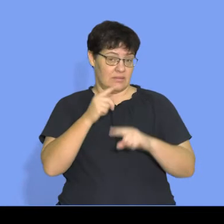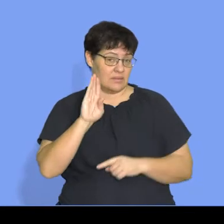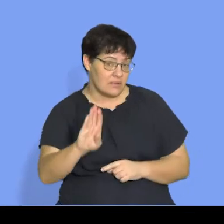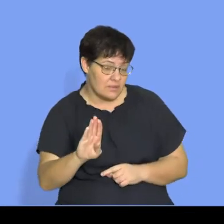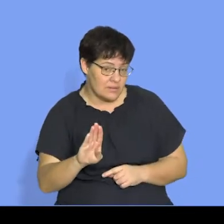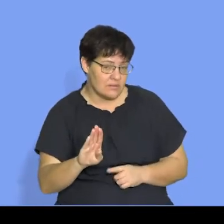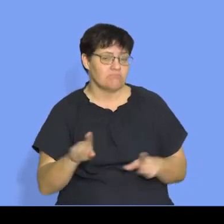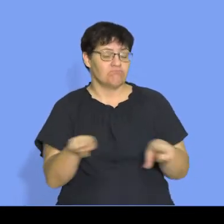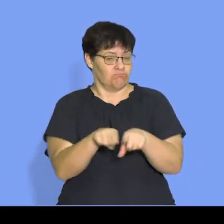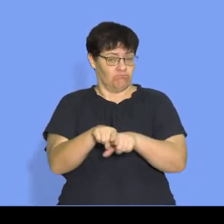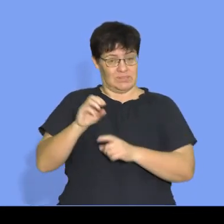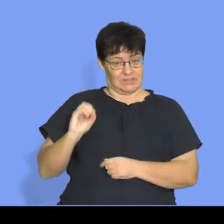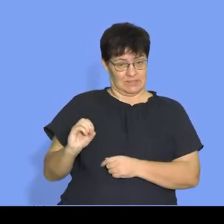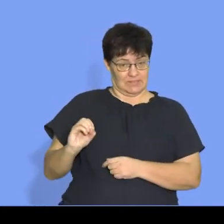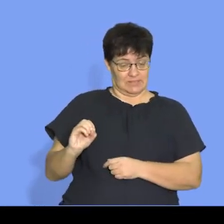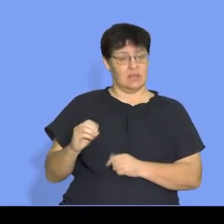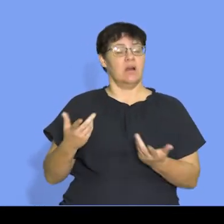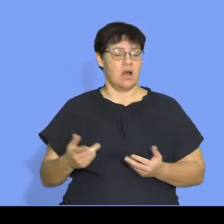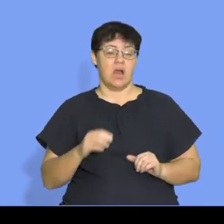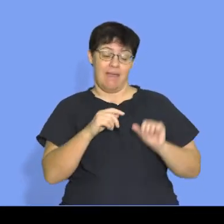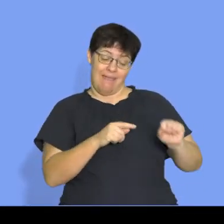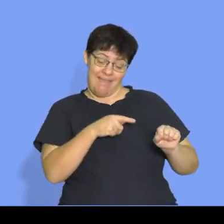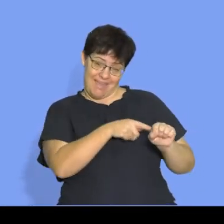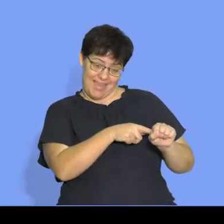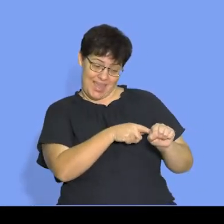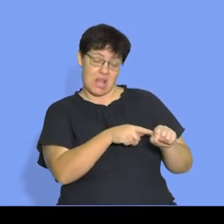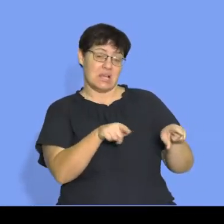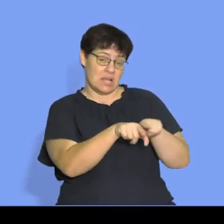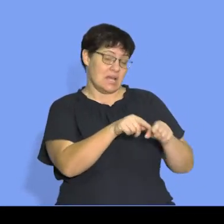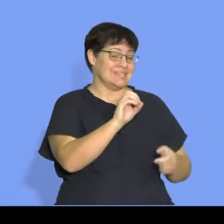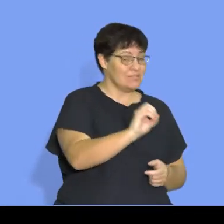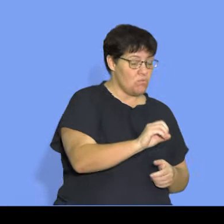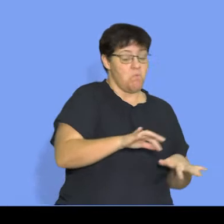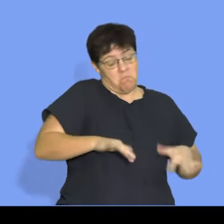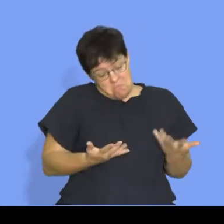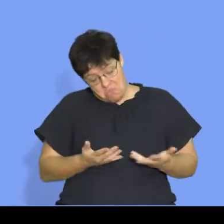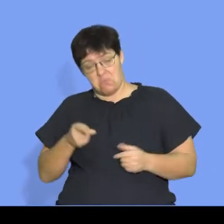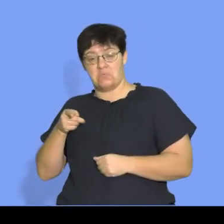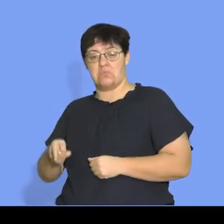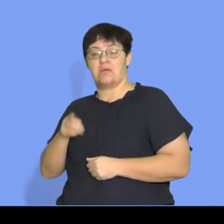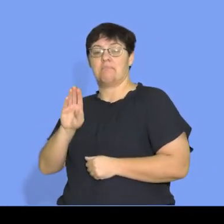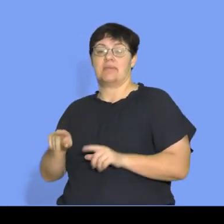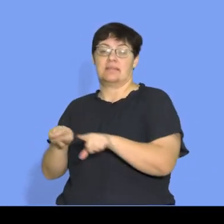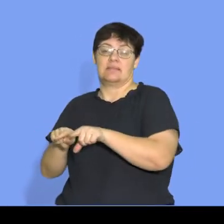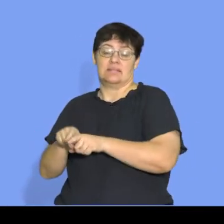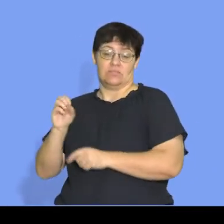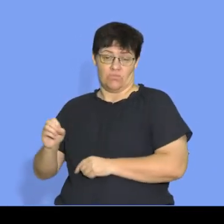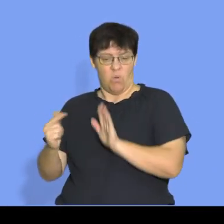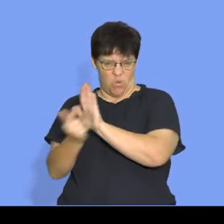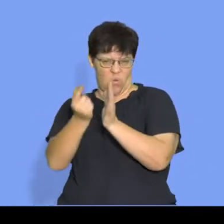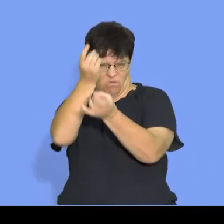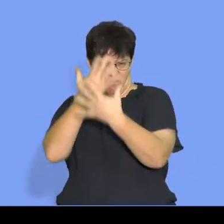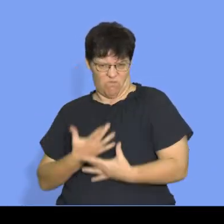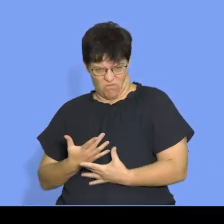equal to 0, then a will be equal to 0, or my b will be equal to 0. So that's where